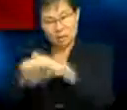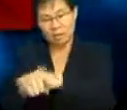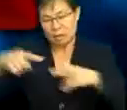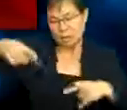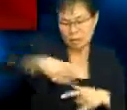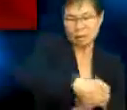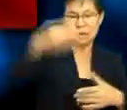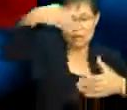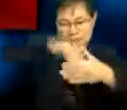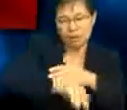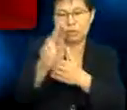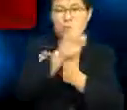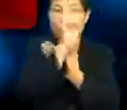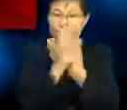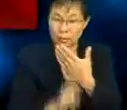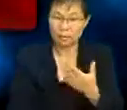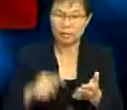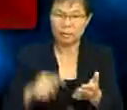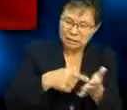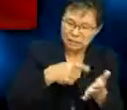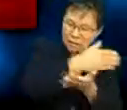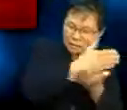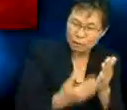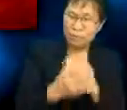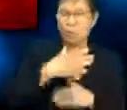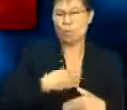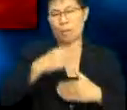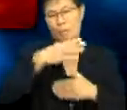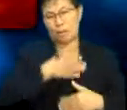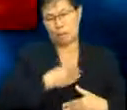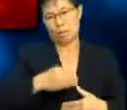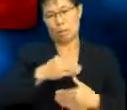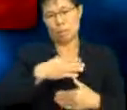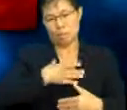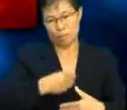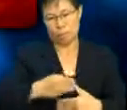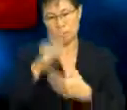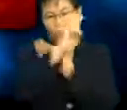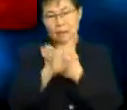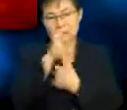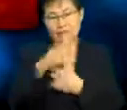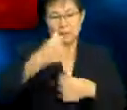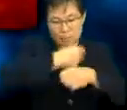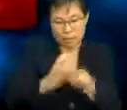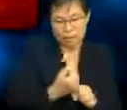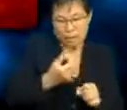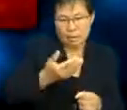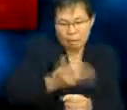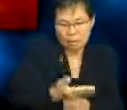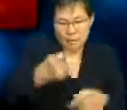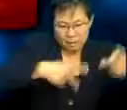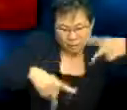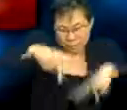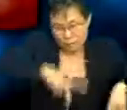destroy bacteria that get into the blood. Some white blood cells are able to produce